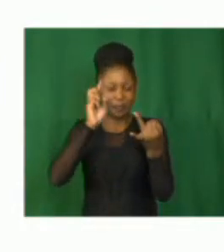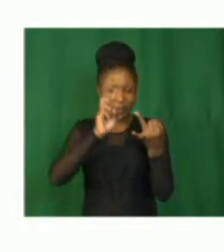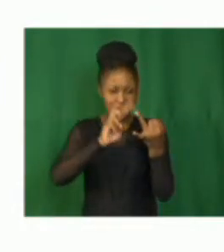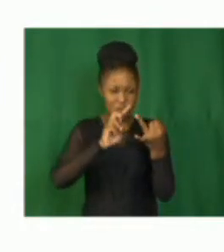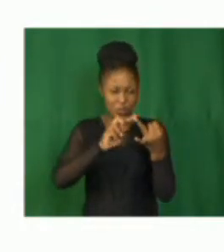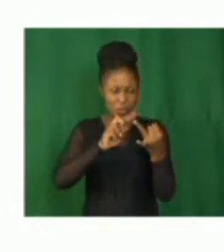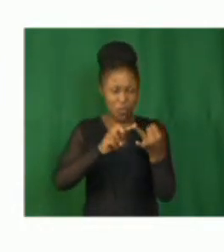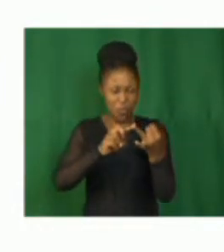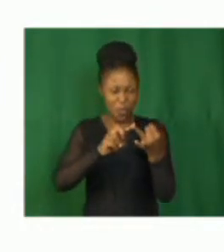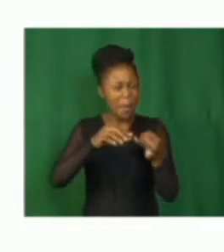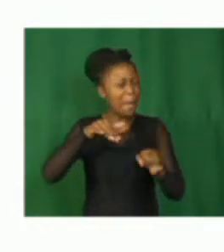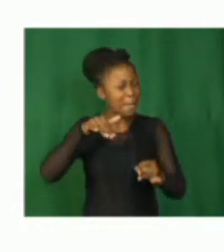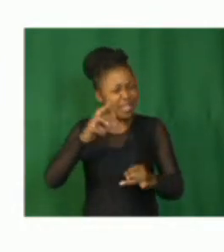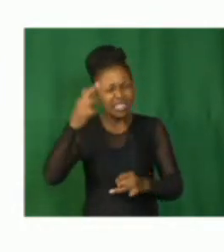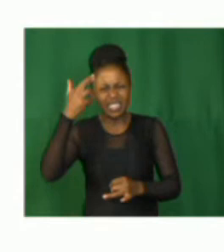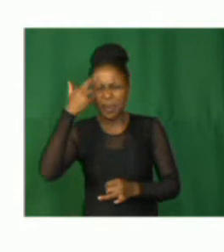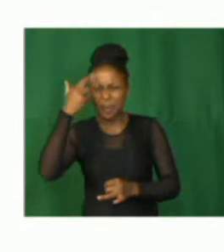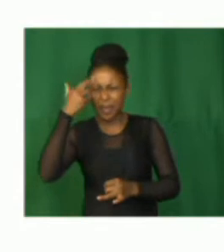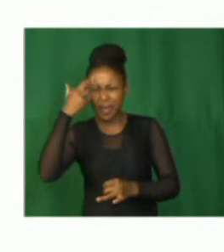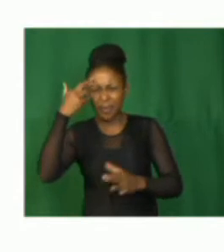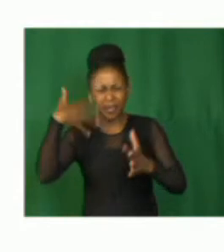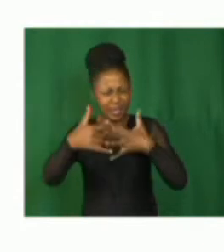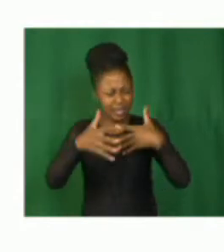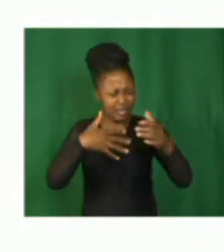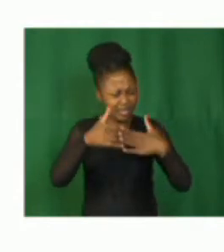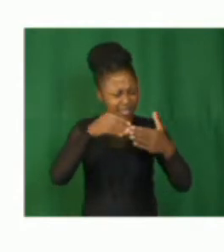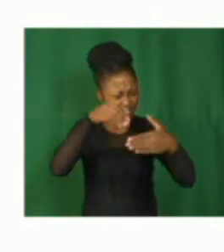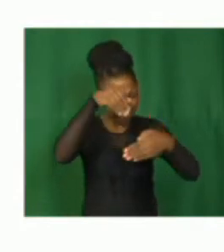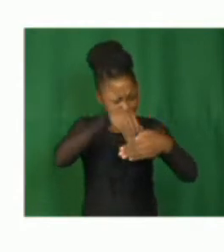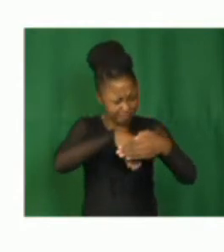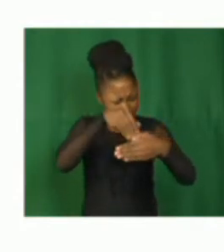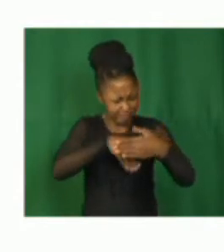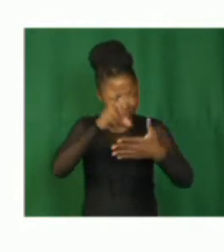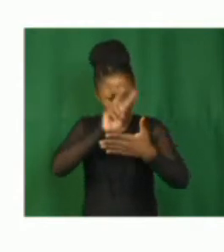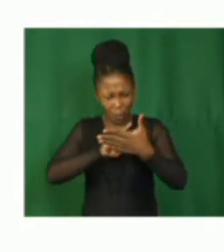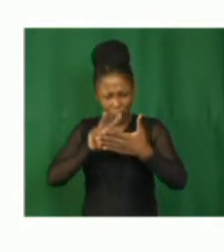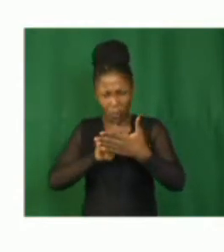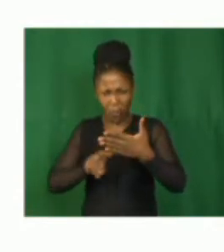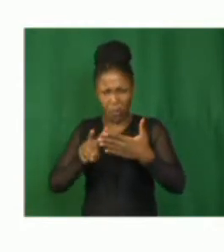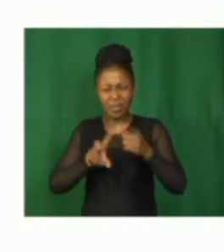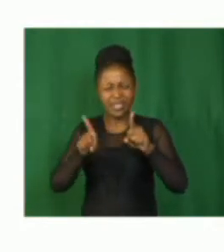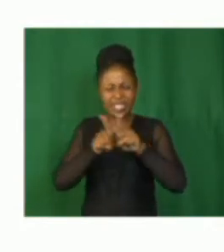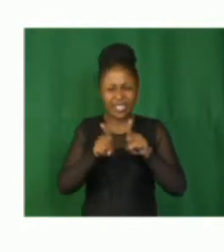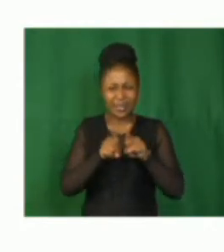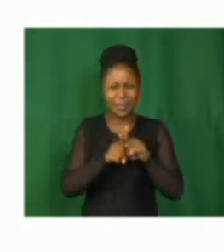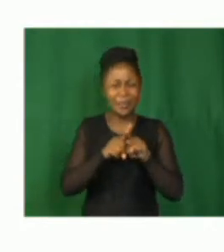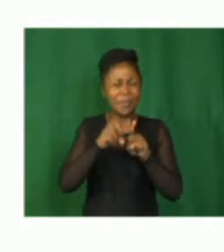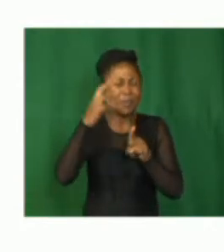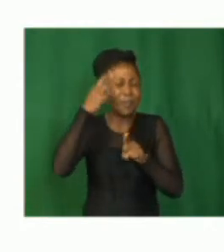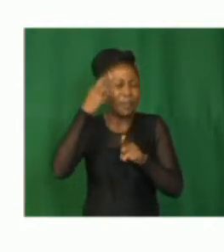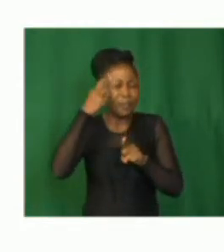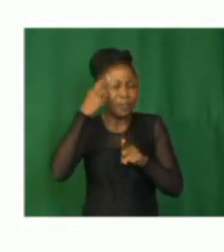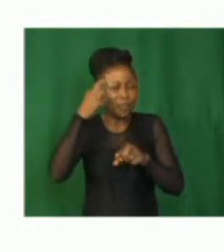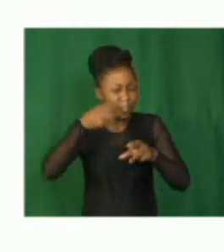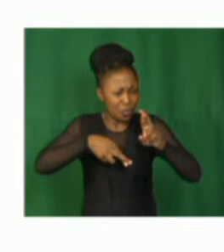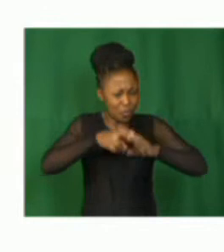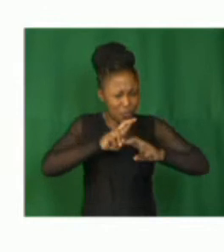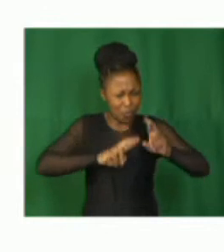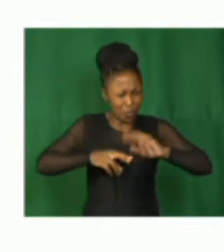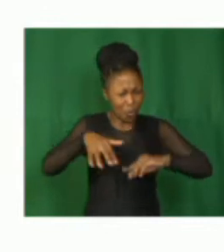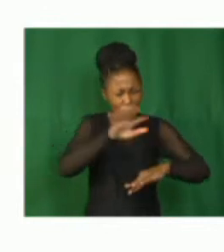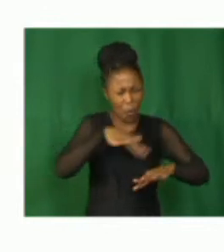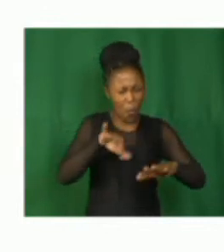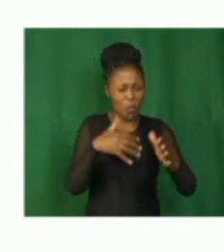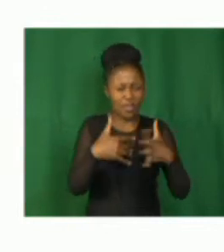and summarize a passage. And then thirdly, which is the last one, you should be able to answer